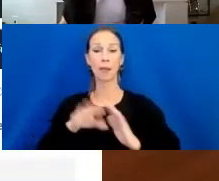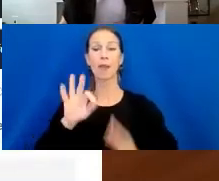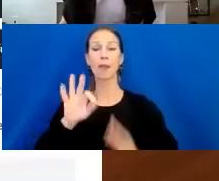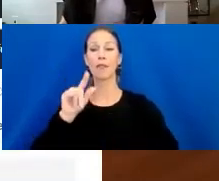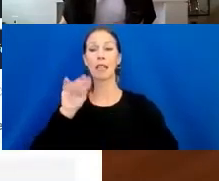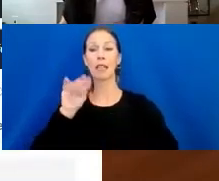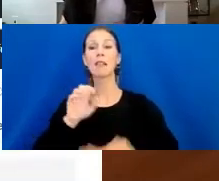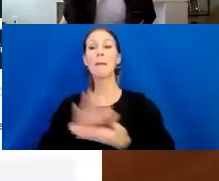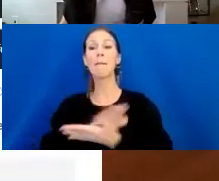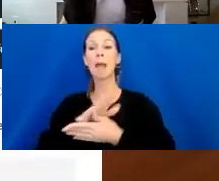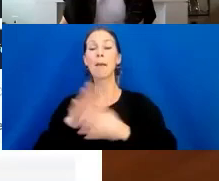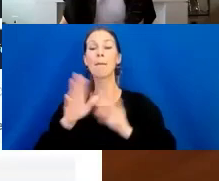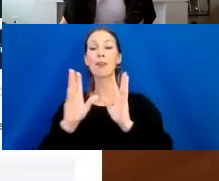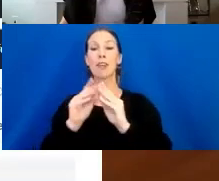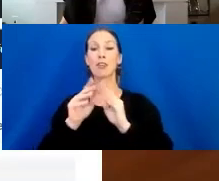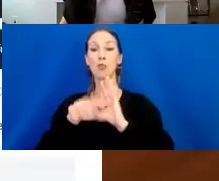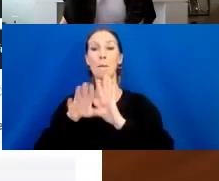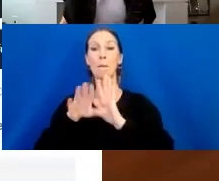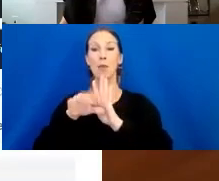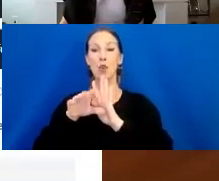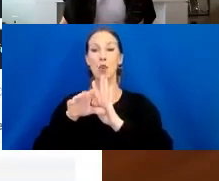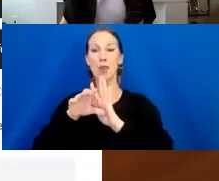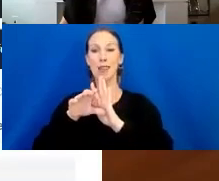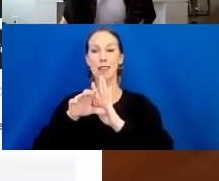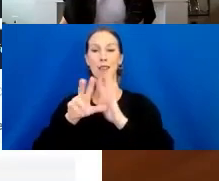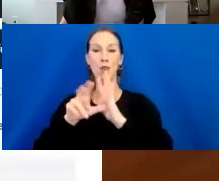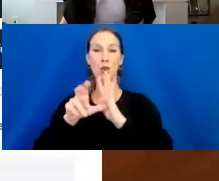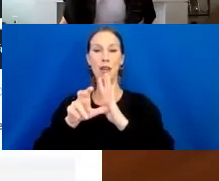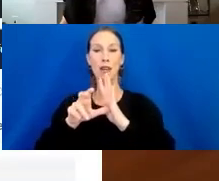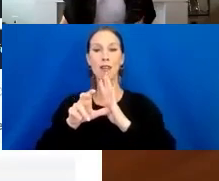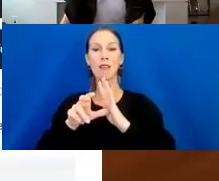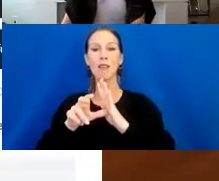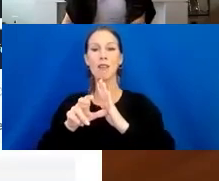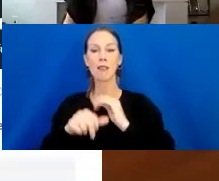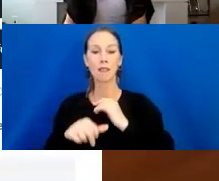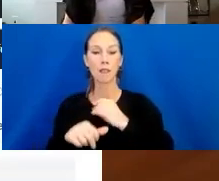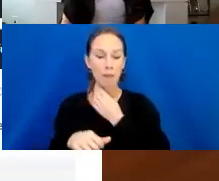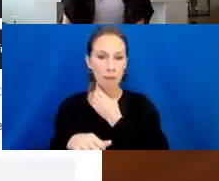recorded. Poster sessions will not be recorded. Paper sessions.